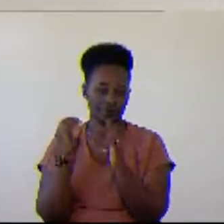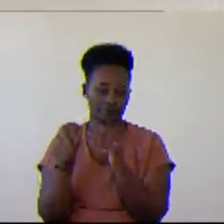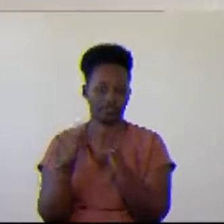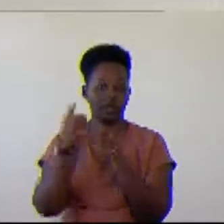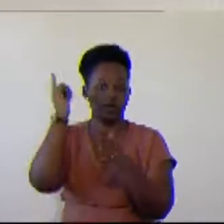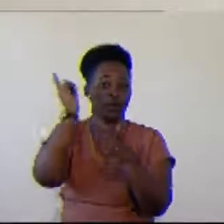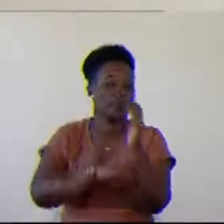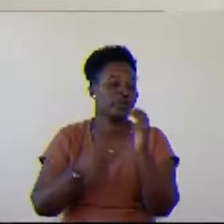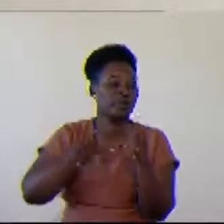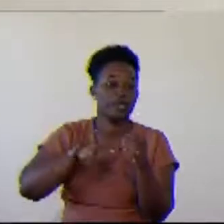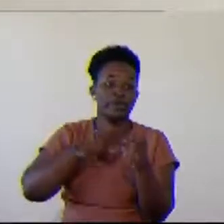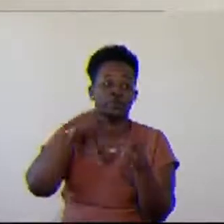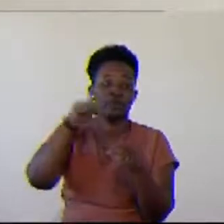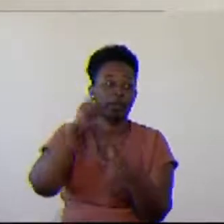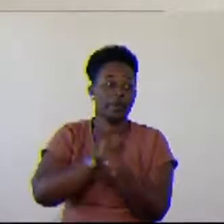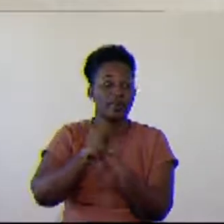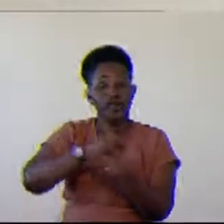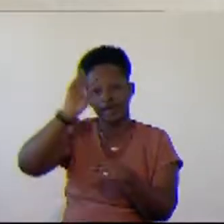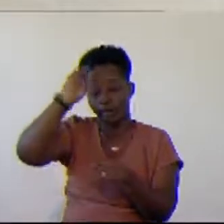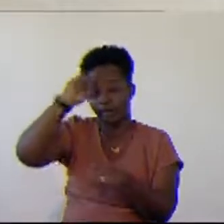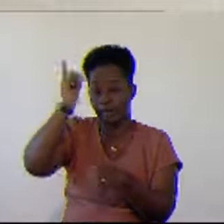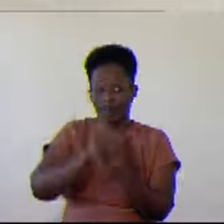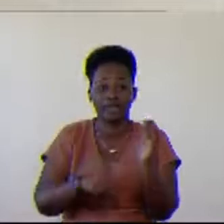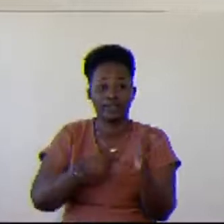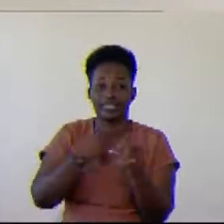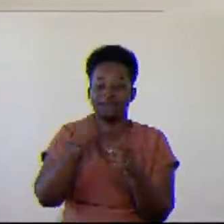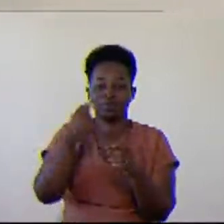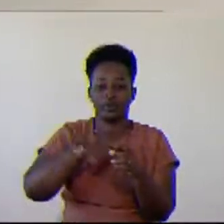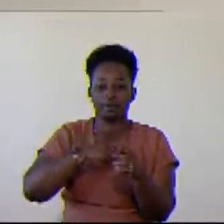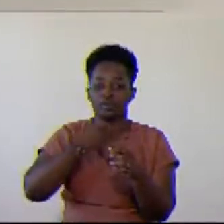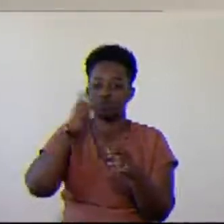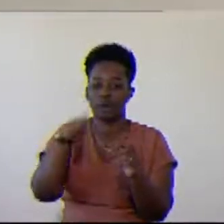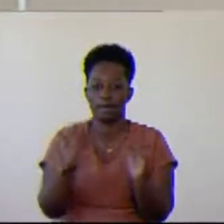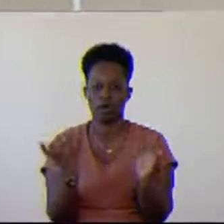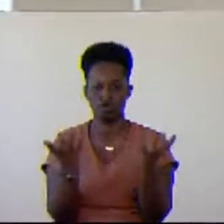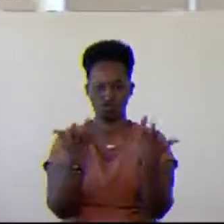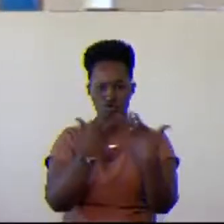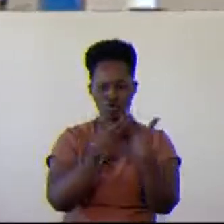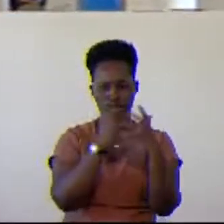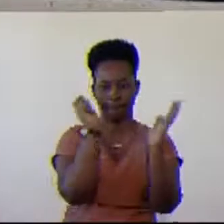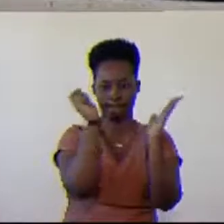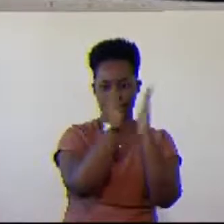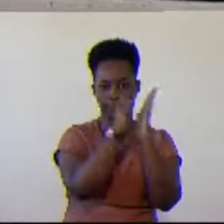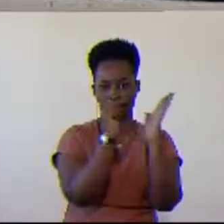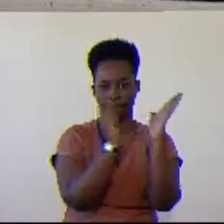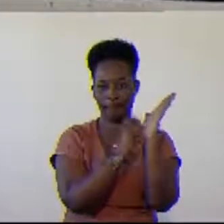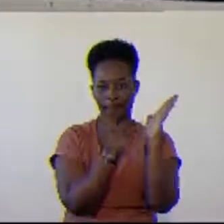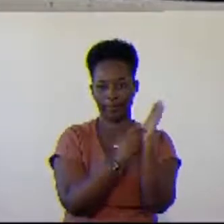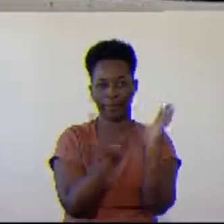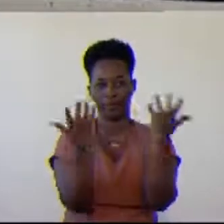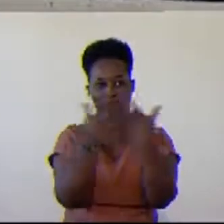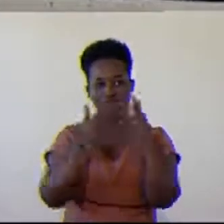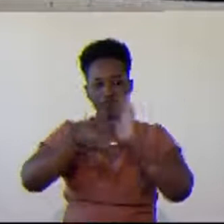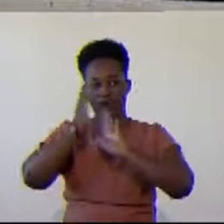what are we supposed to do now? Remember what they said. We are supposed to join the points. Okay? Very quickly, joining